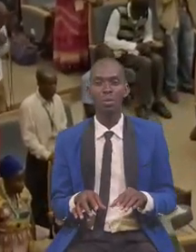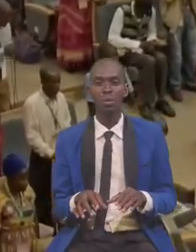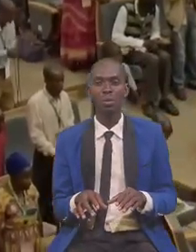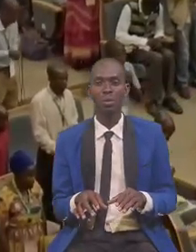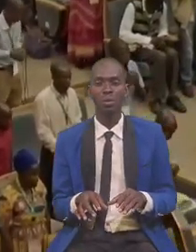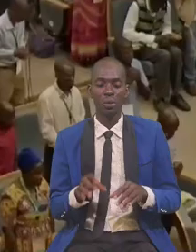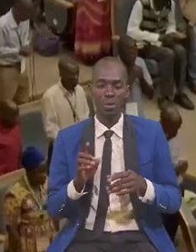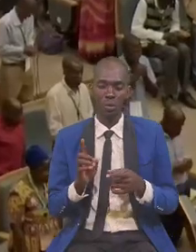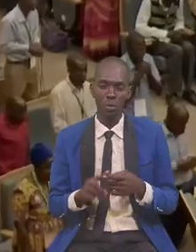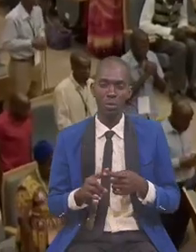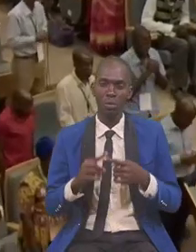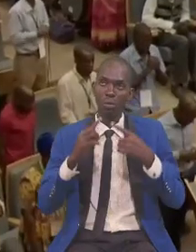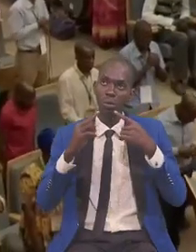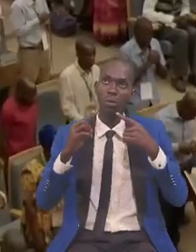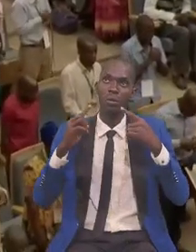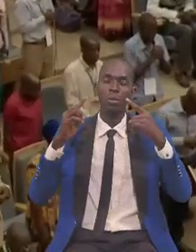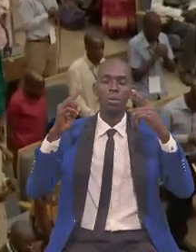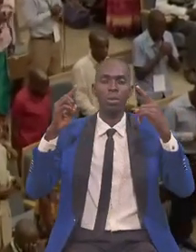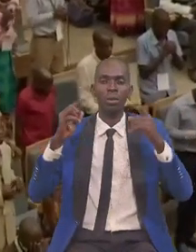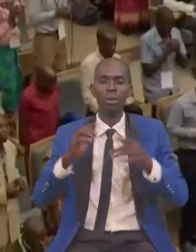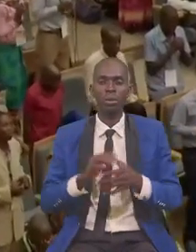to succeed,